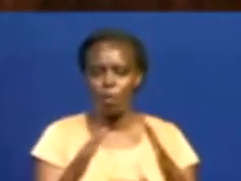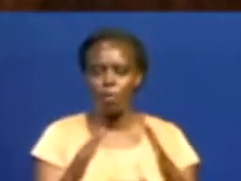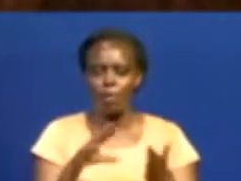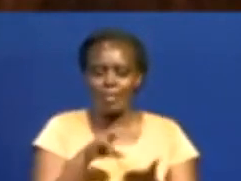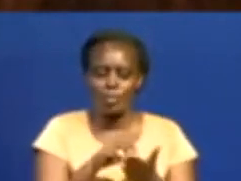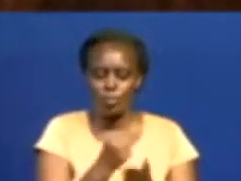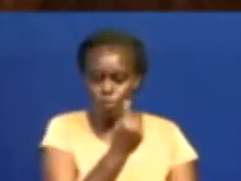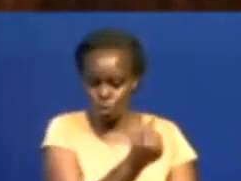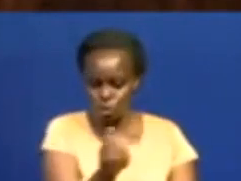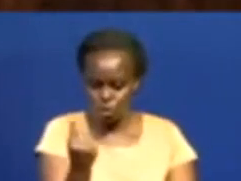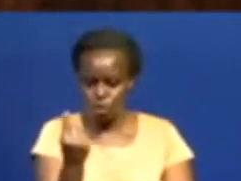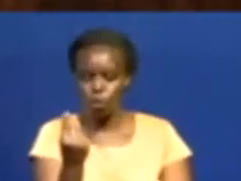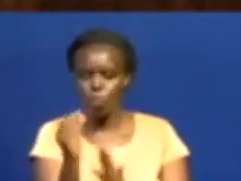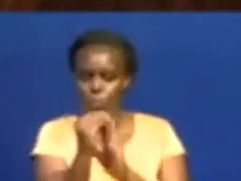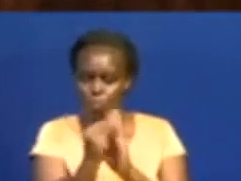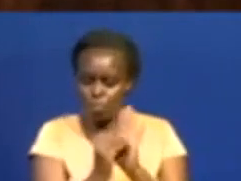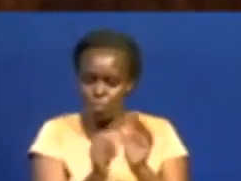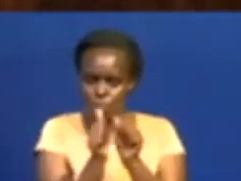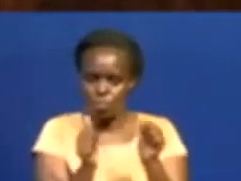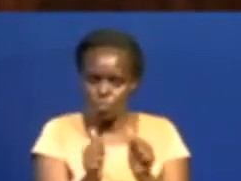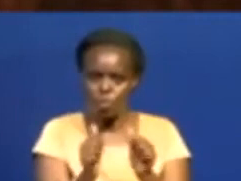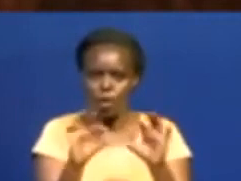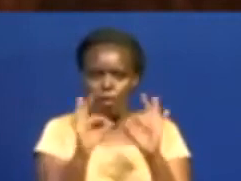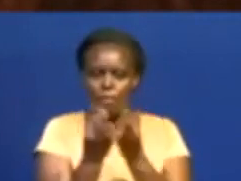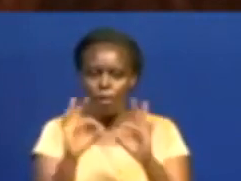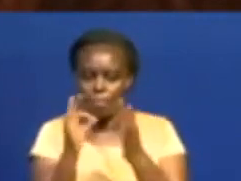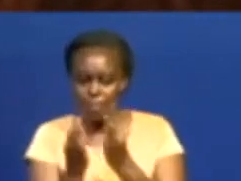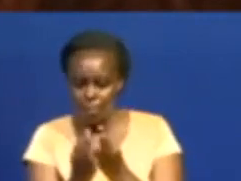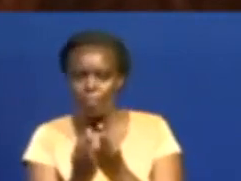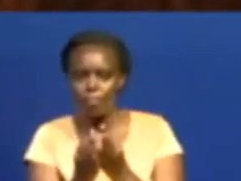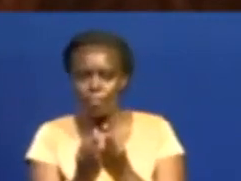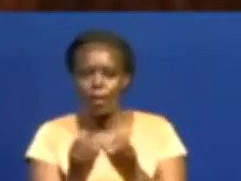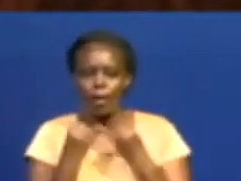incident is properly documented and families promptly informed.